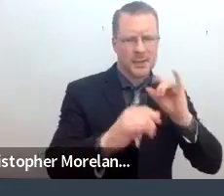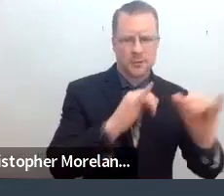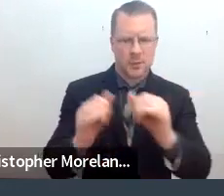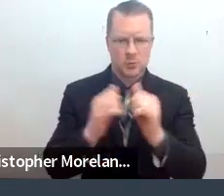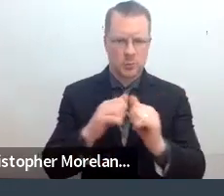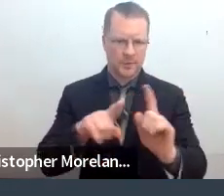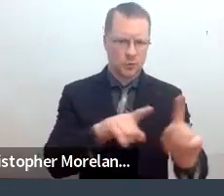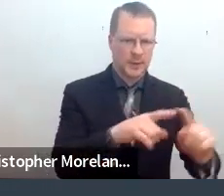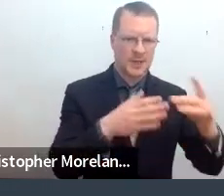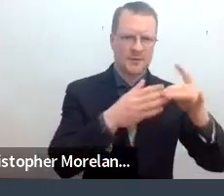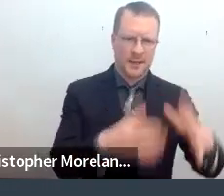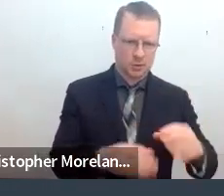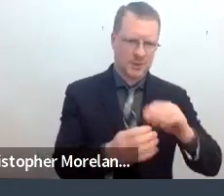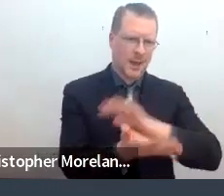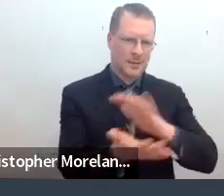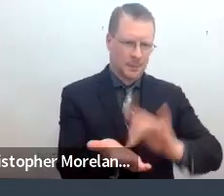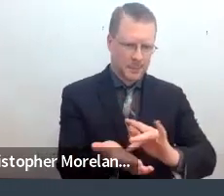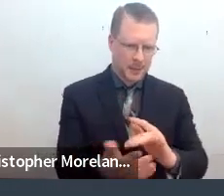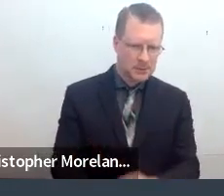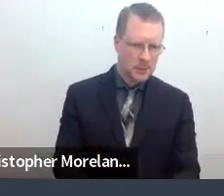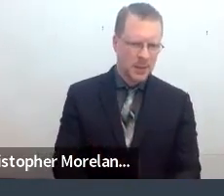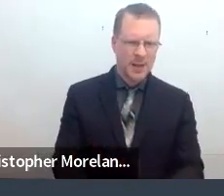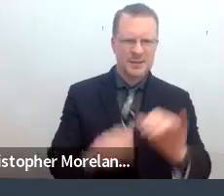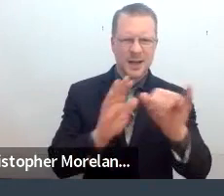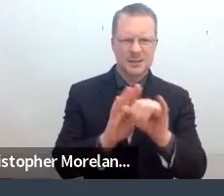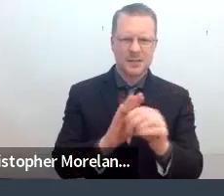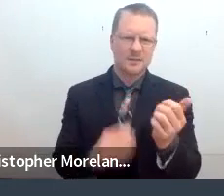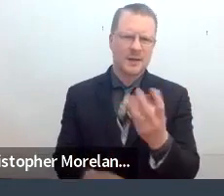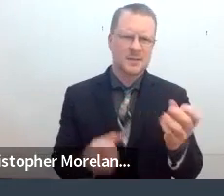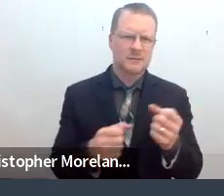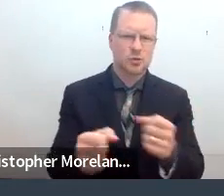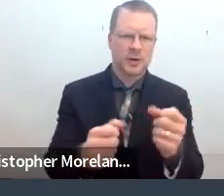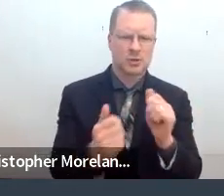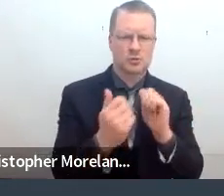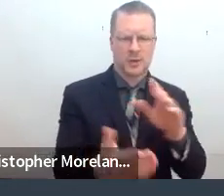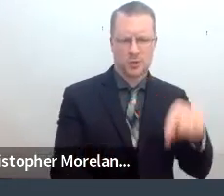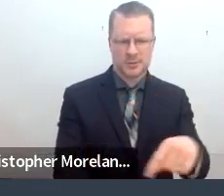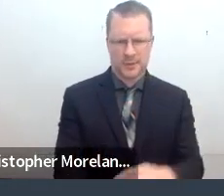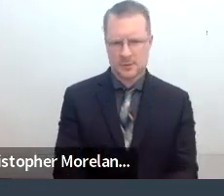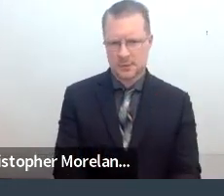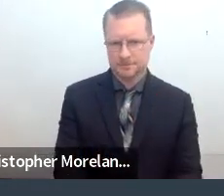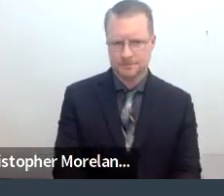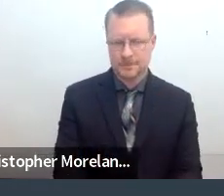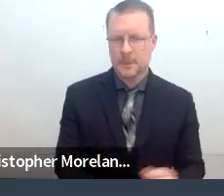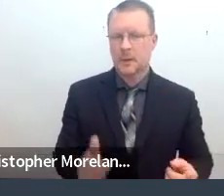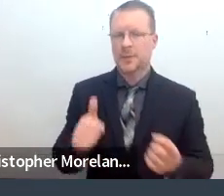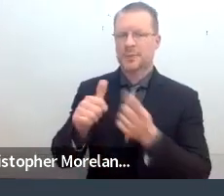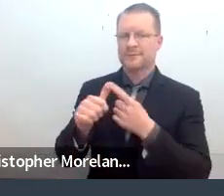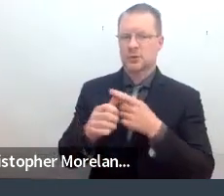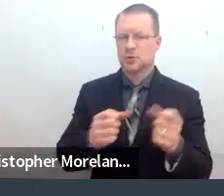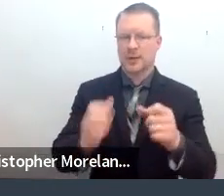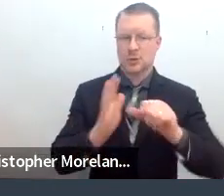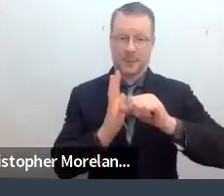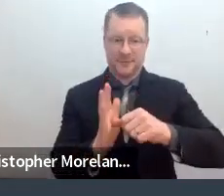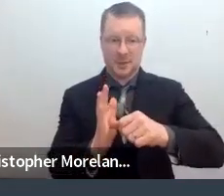This report also included interviews with a variety of leaders in academic medicine, and identified several strategies to address